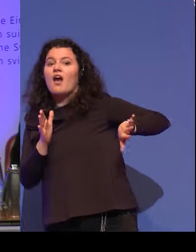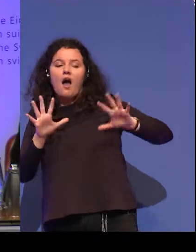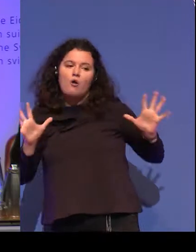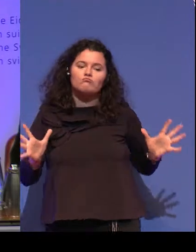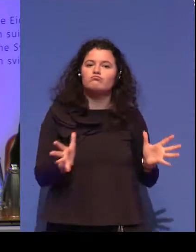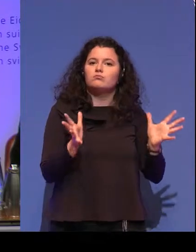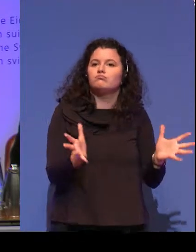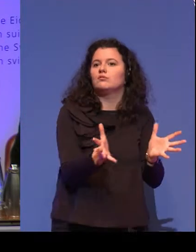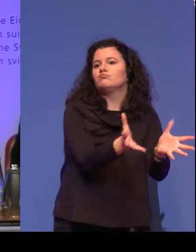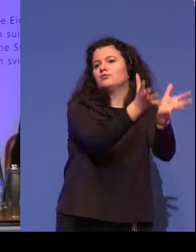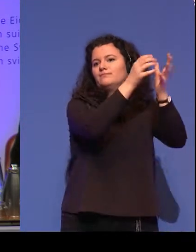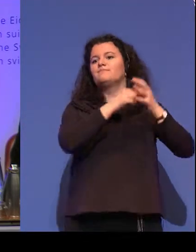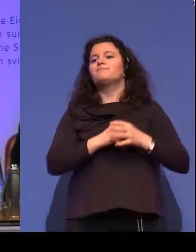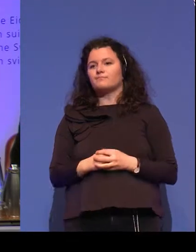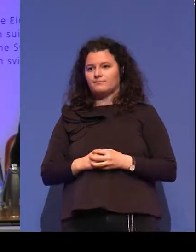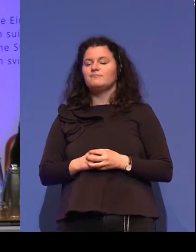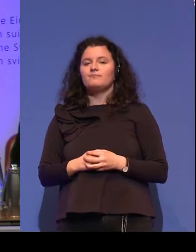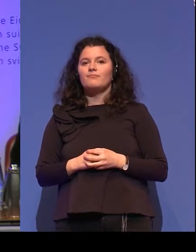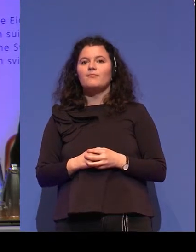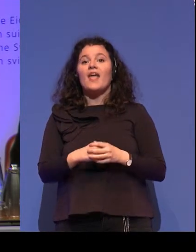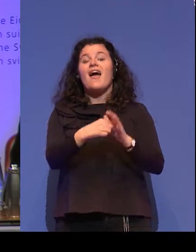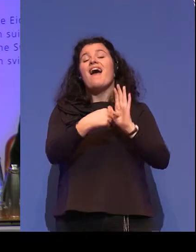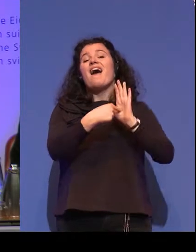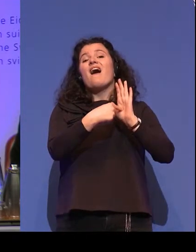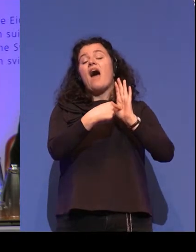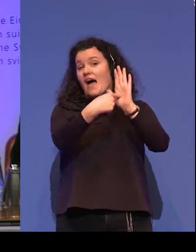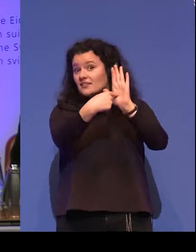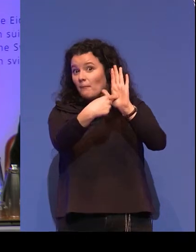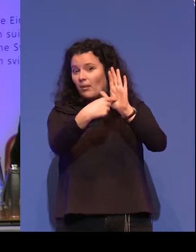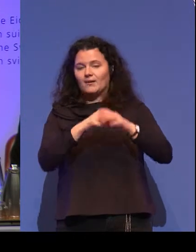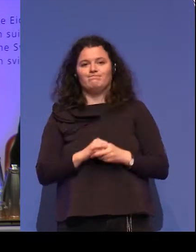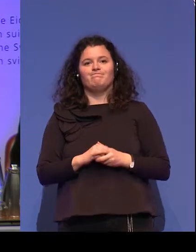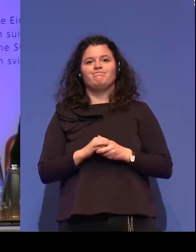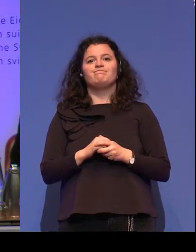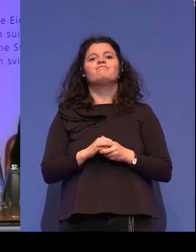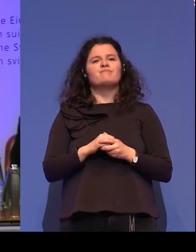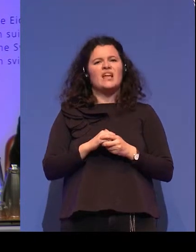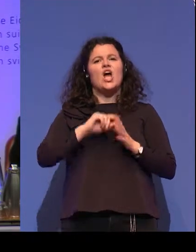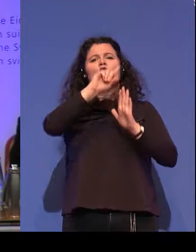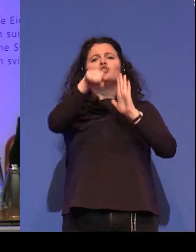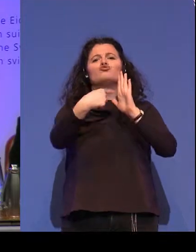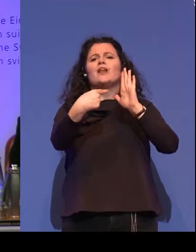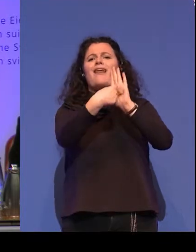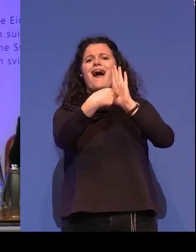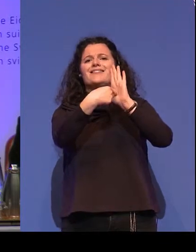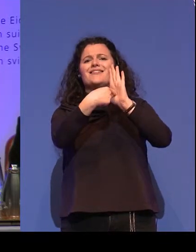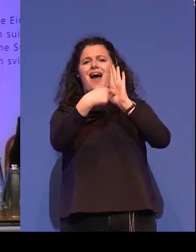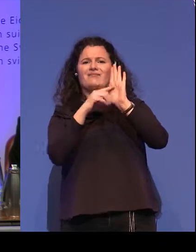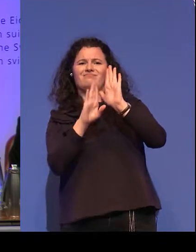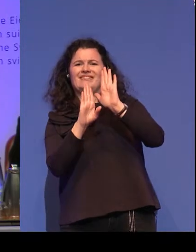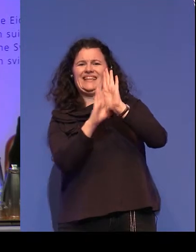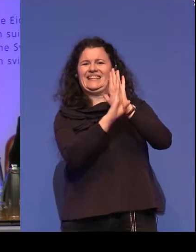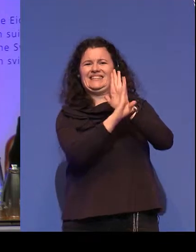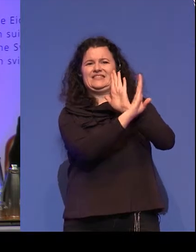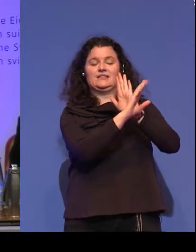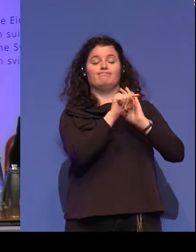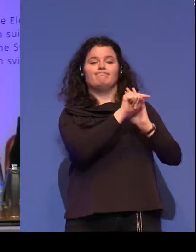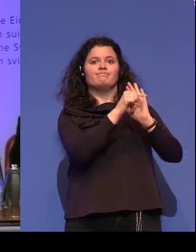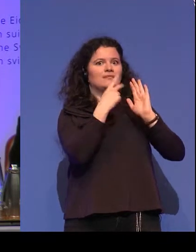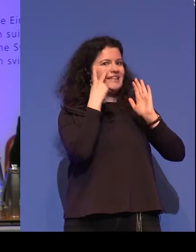process. Just as an example, on the eastern coast of Sri Lanka, a lack of understanding of